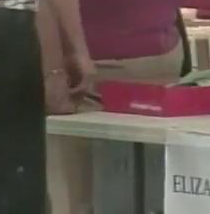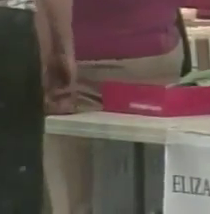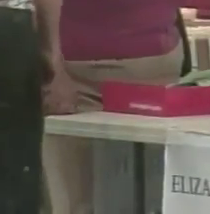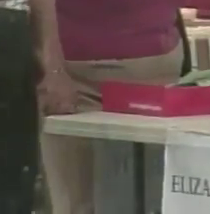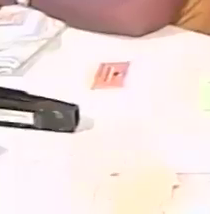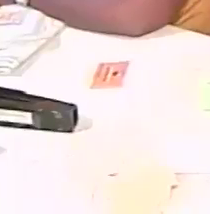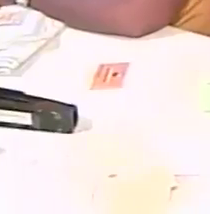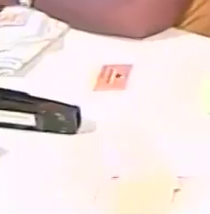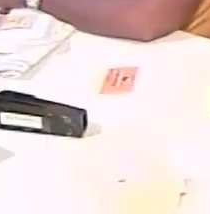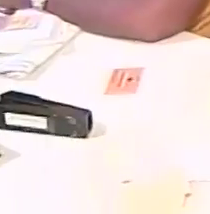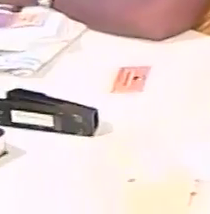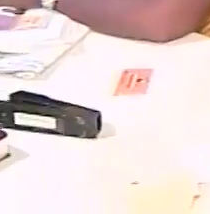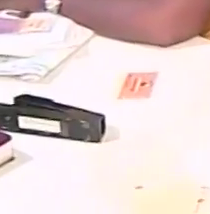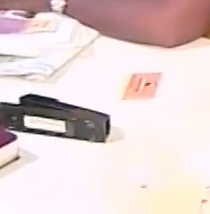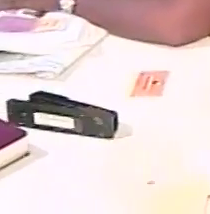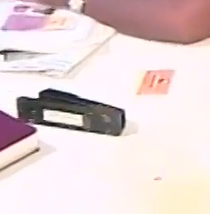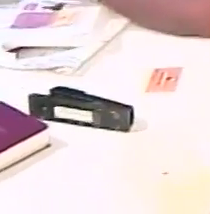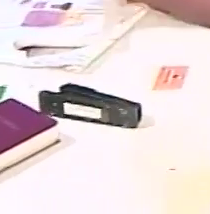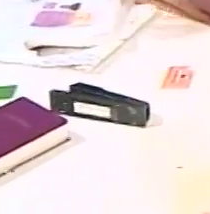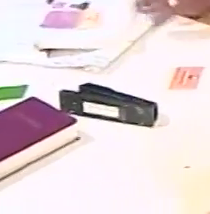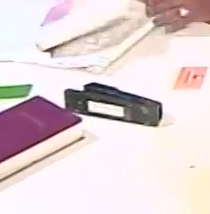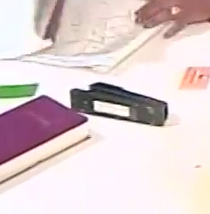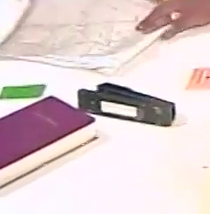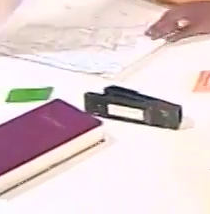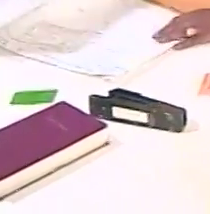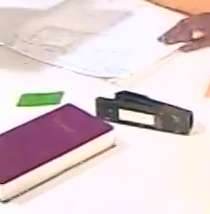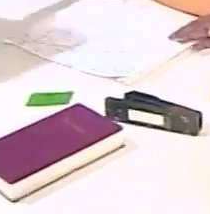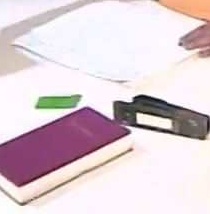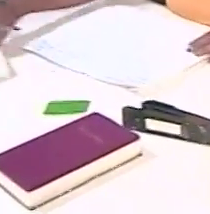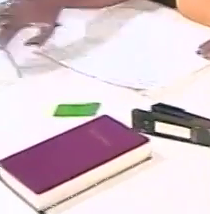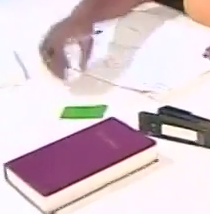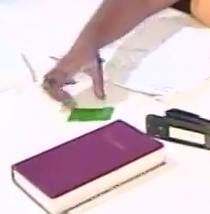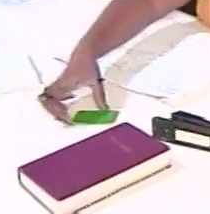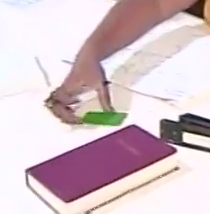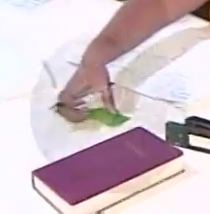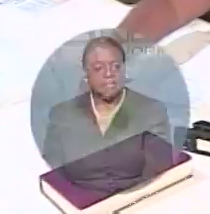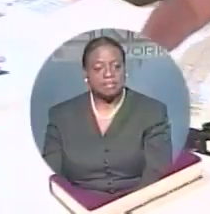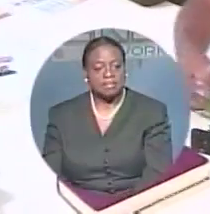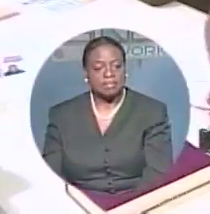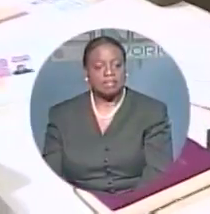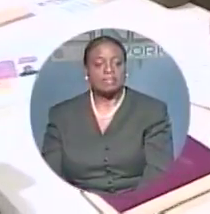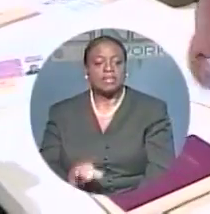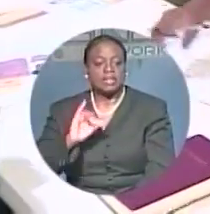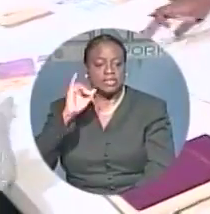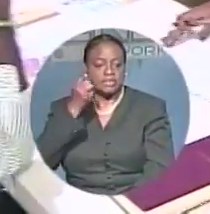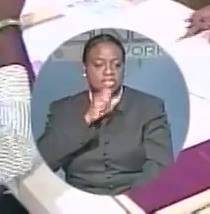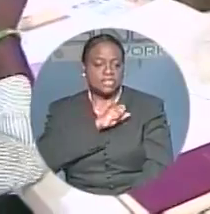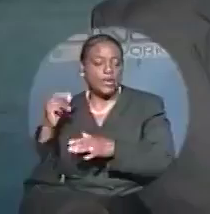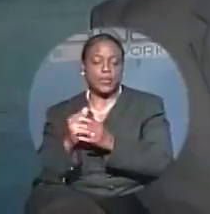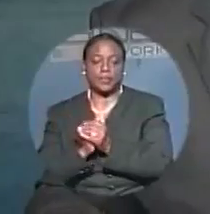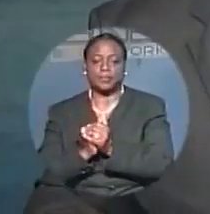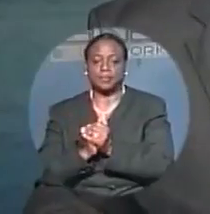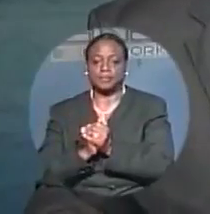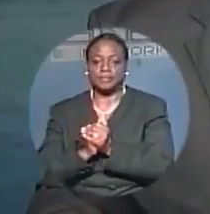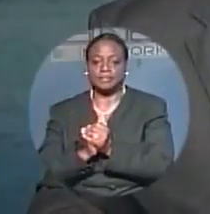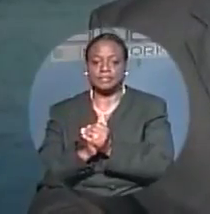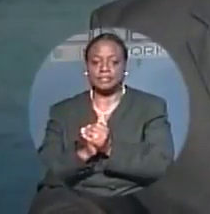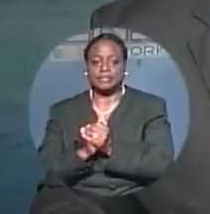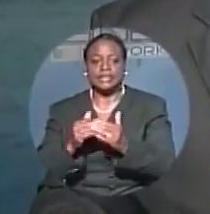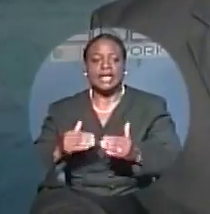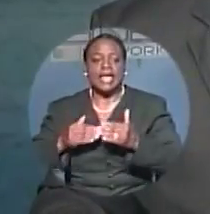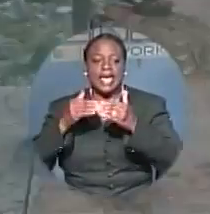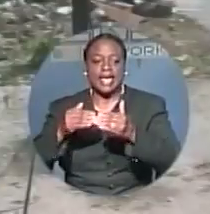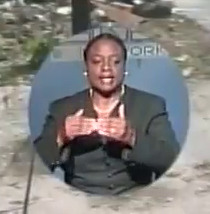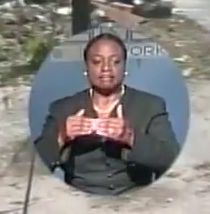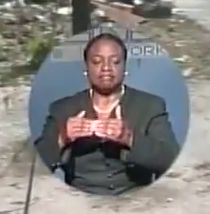corrections are made to voters' cards, and other factors, like deaths, are accounted for. Giovanni Stewart, ZNS News. Well, ahead in the Bahamas